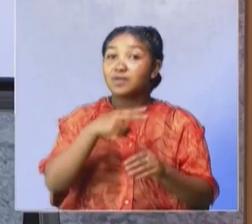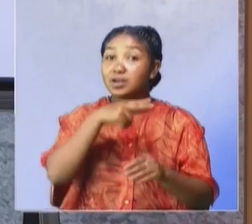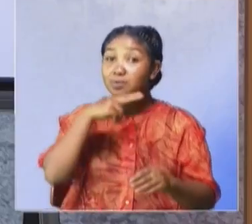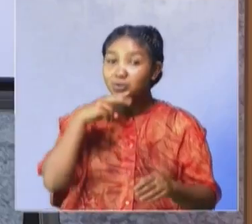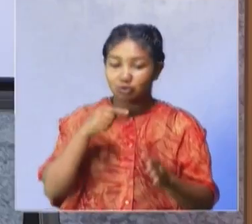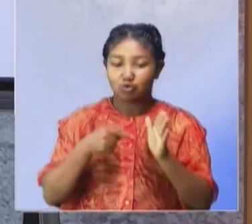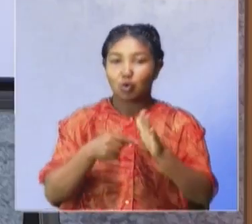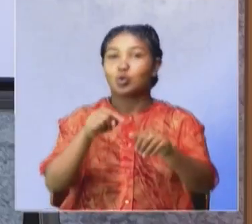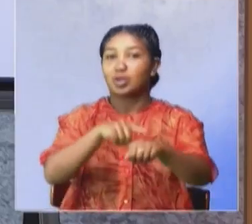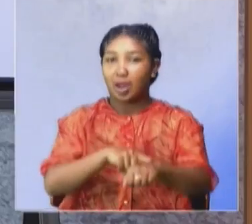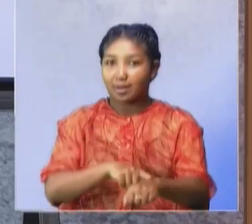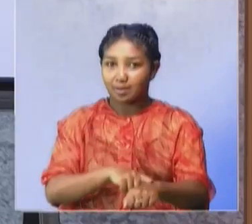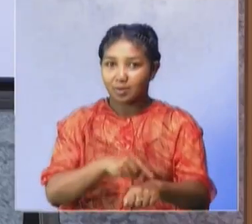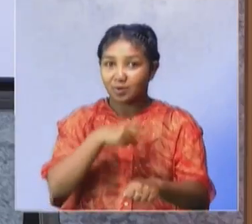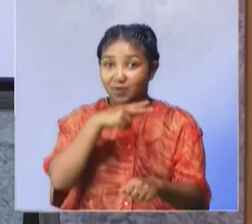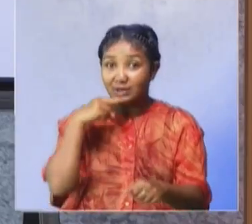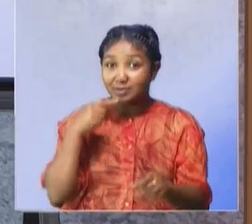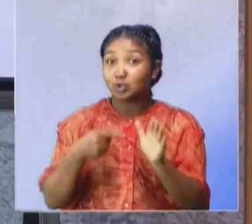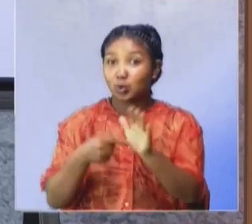time,